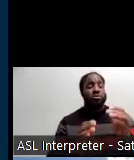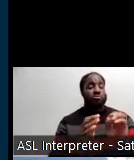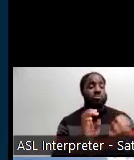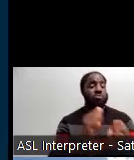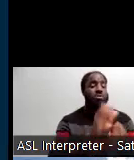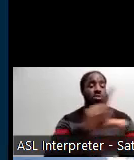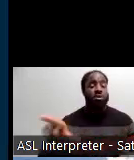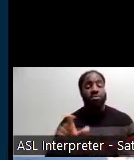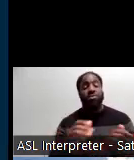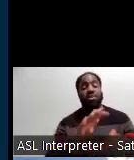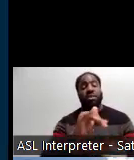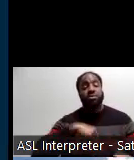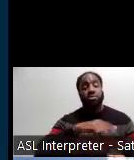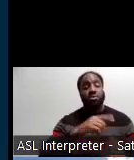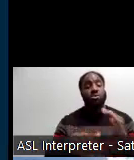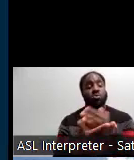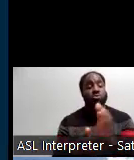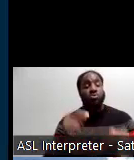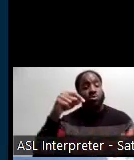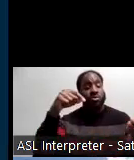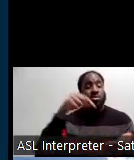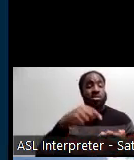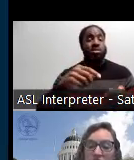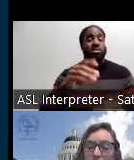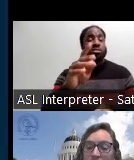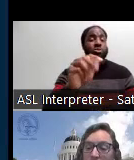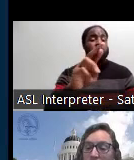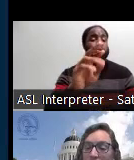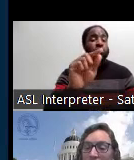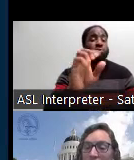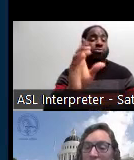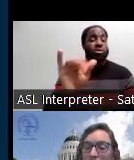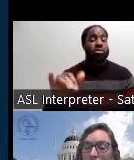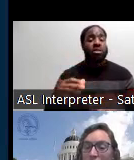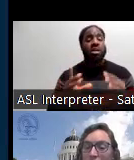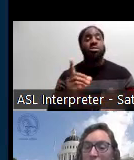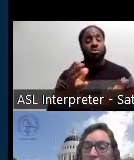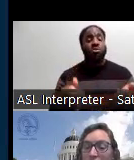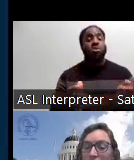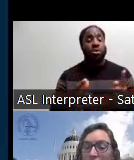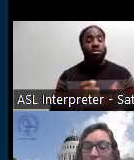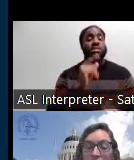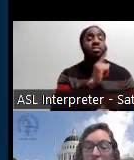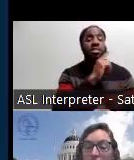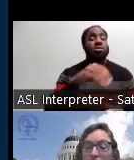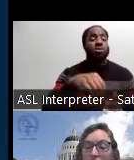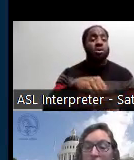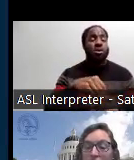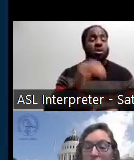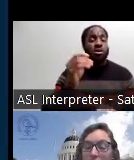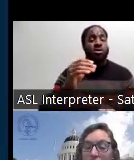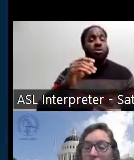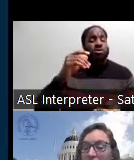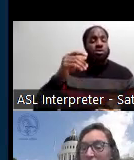as we navigate this tragedy and this challenge. I do want to single out the voices that I've heard so loudly